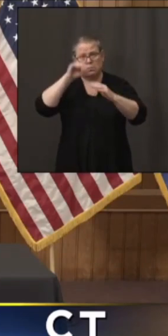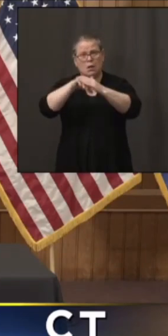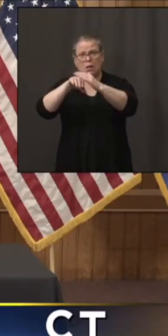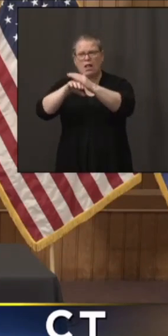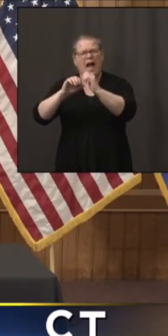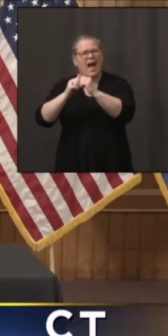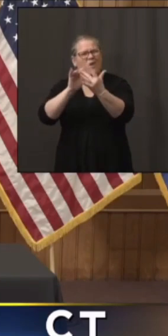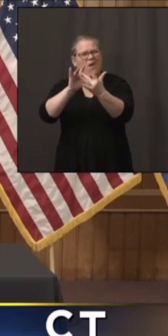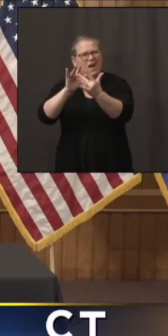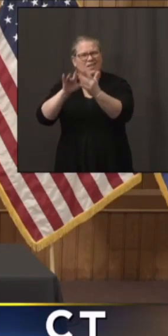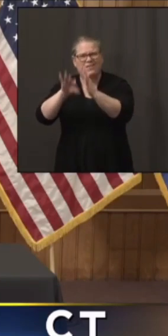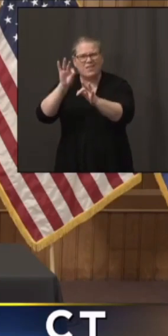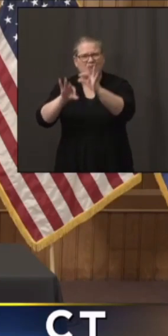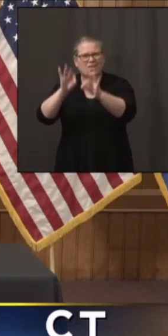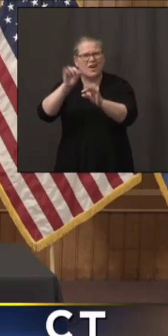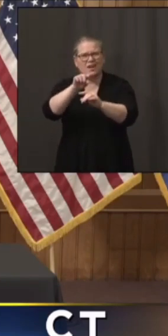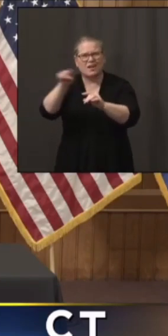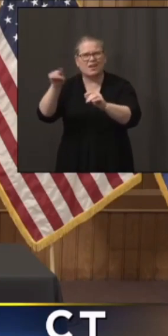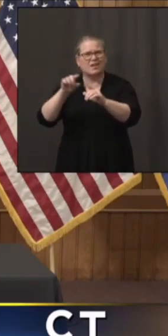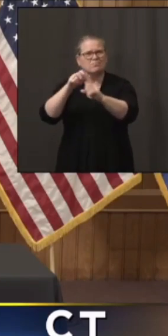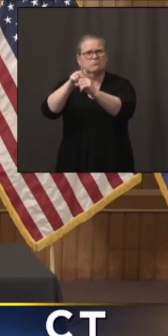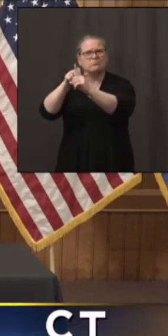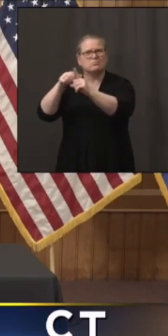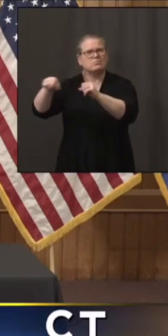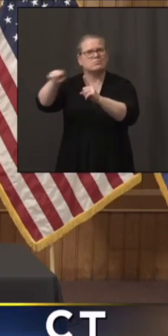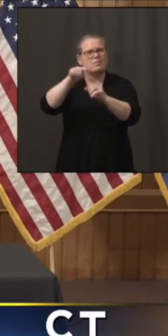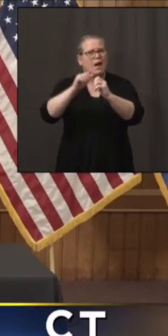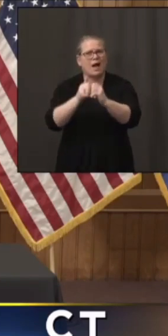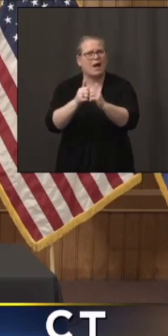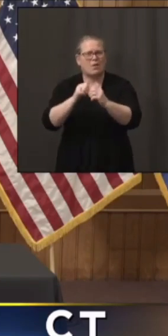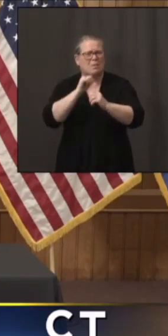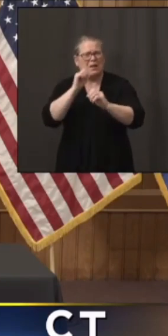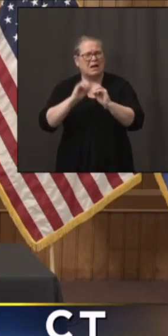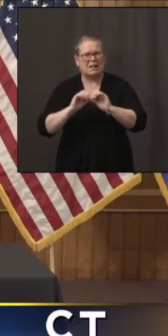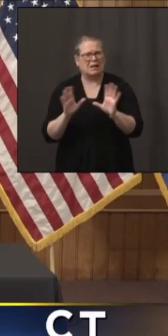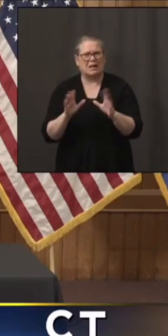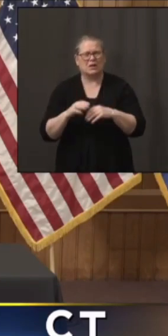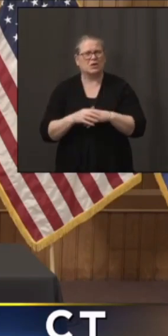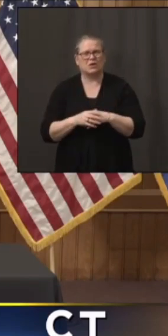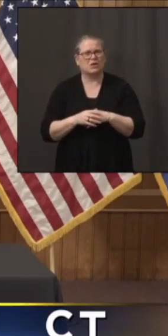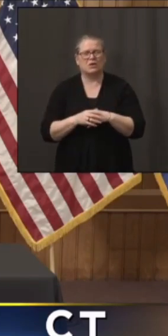contacted. Obviously, we have giant